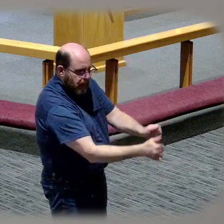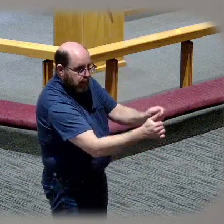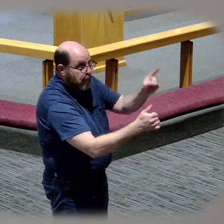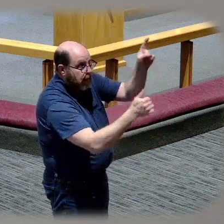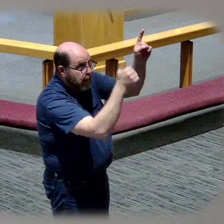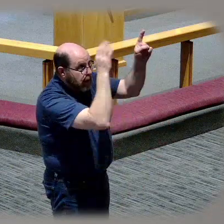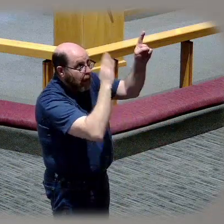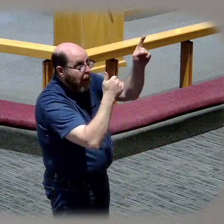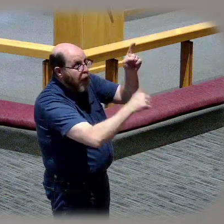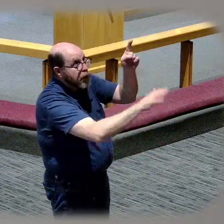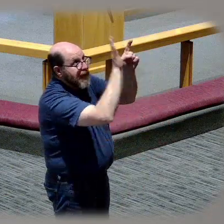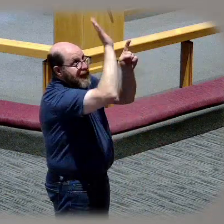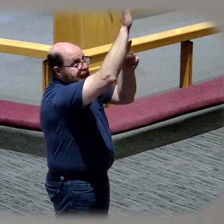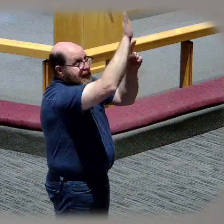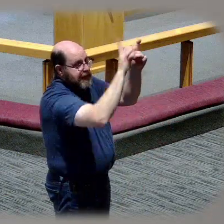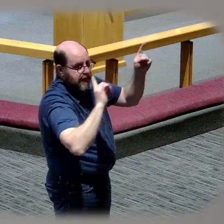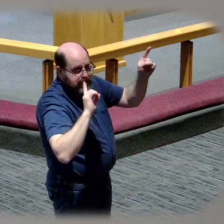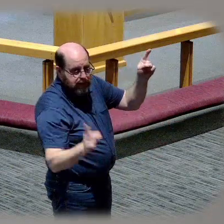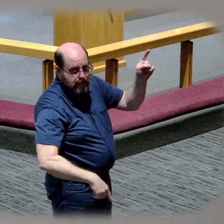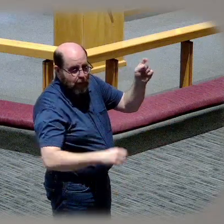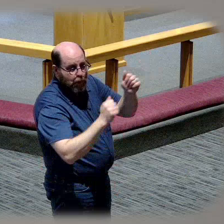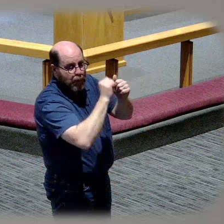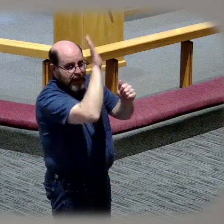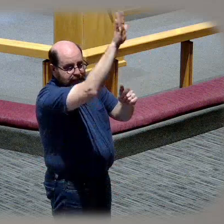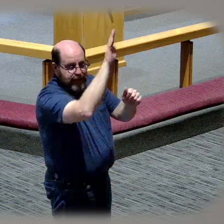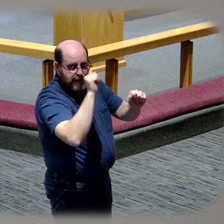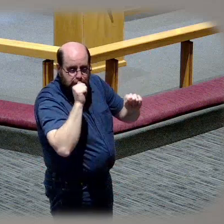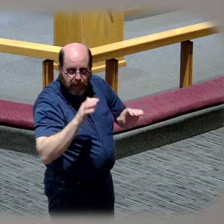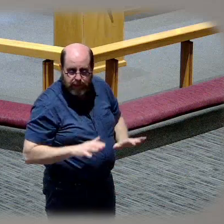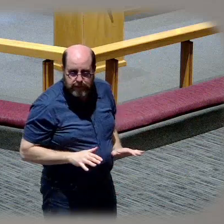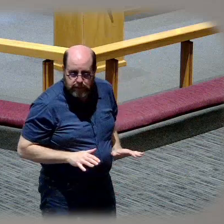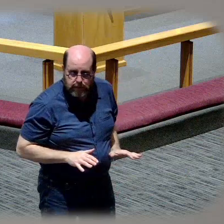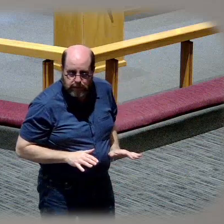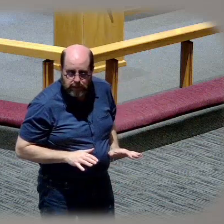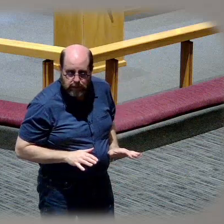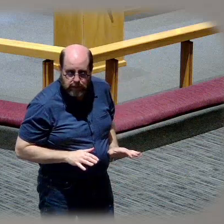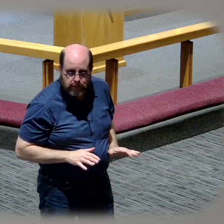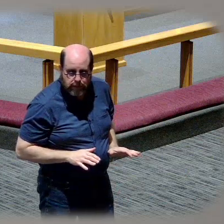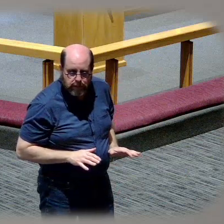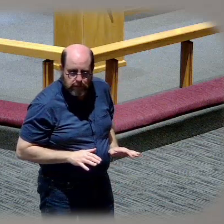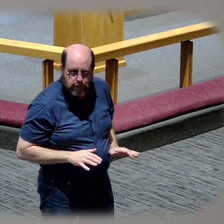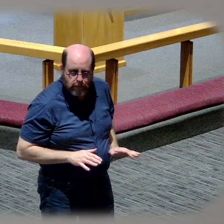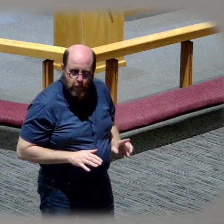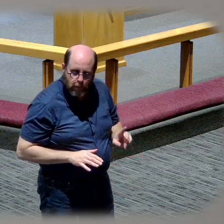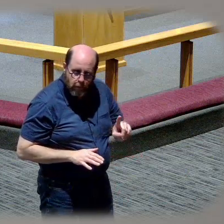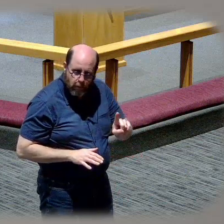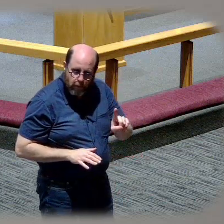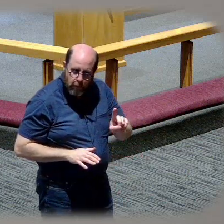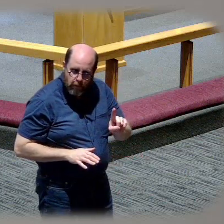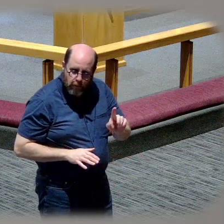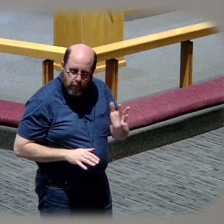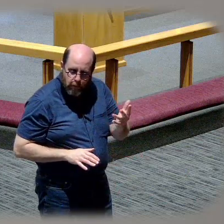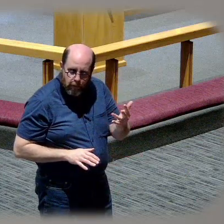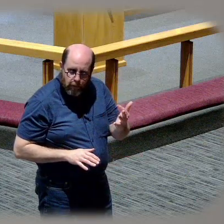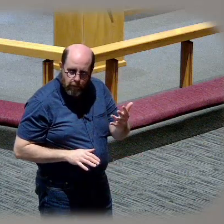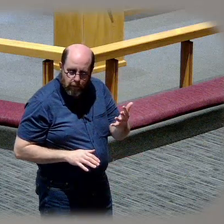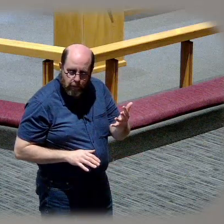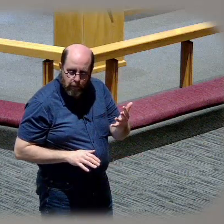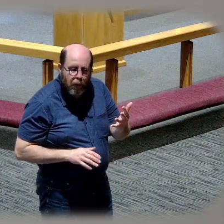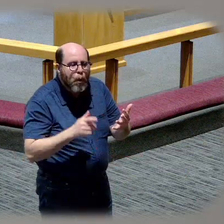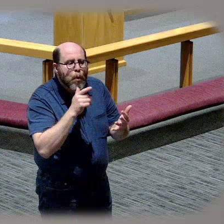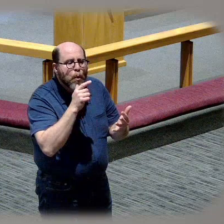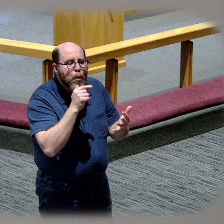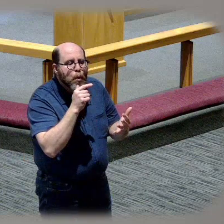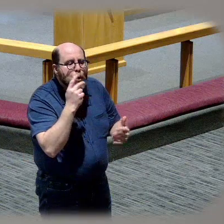It's done under His command with His blessing. But wait a minute. Who